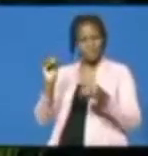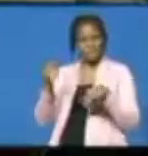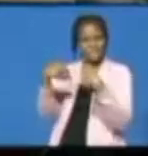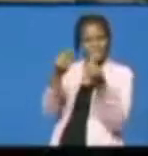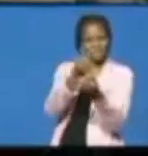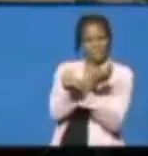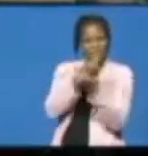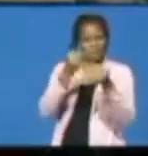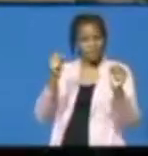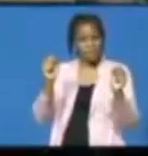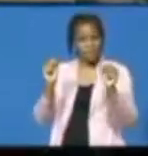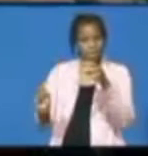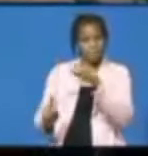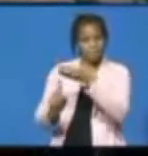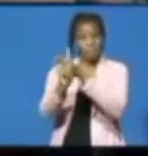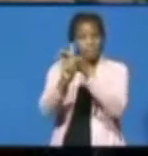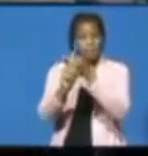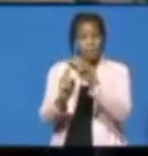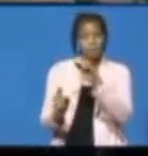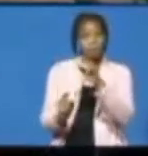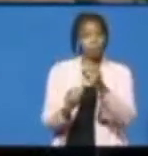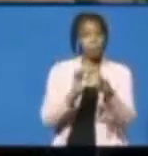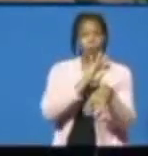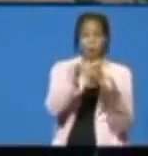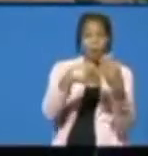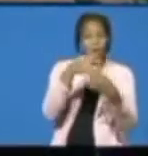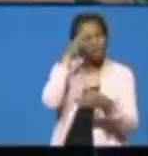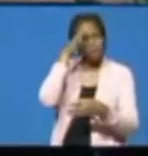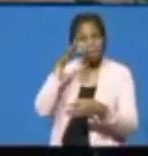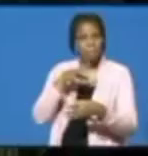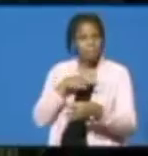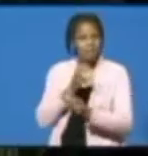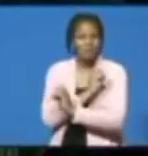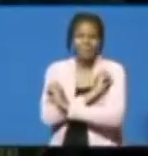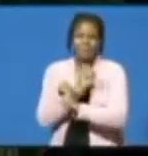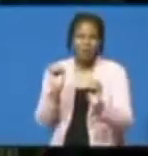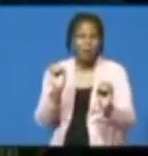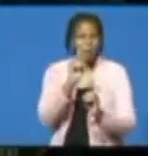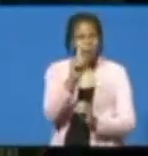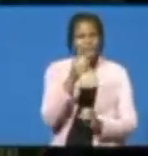salvation appeared to all men. Nobody is